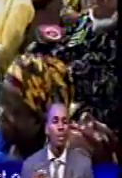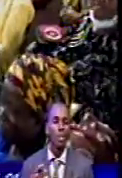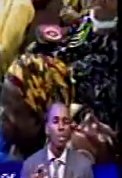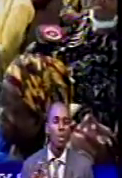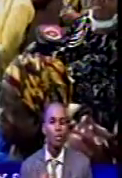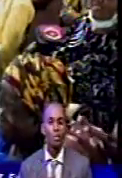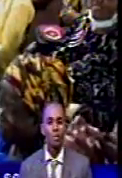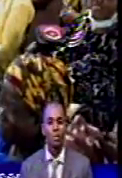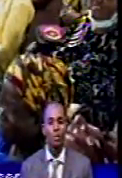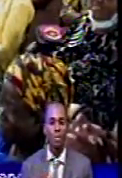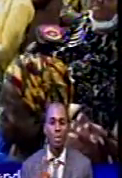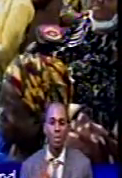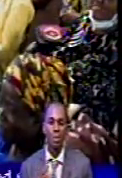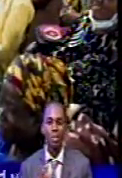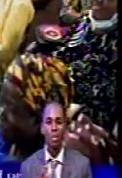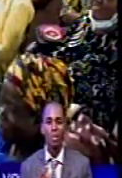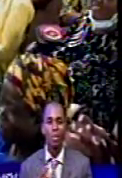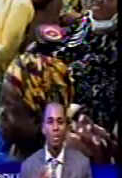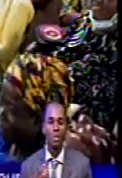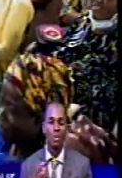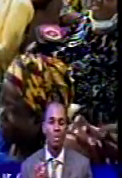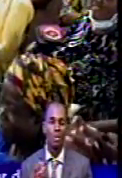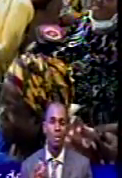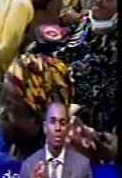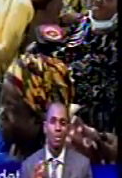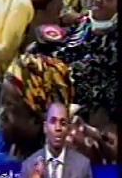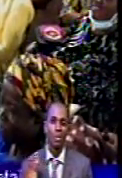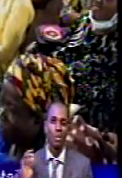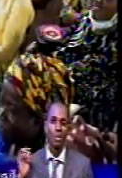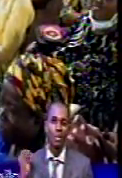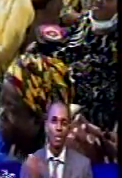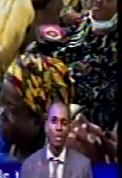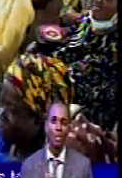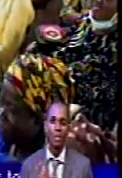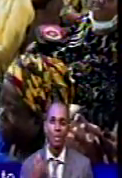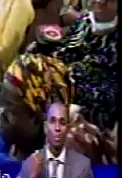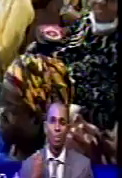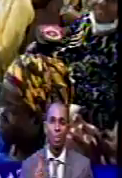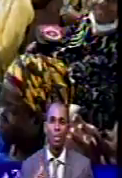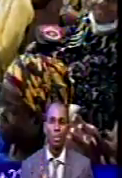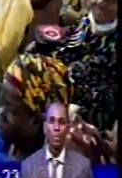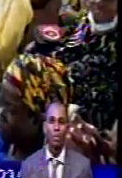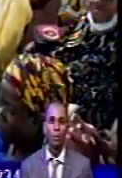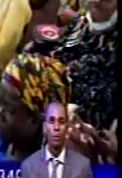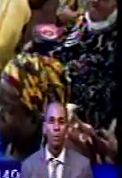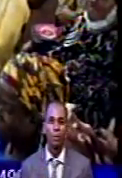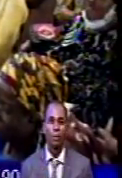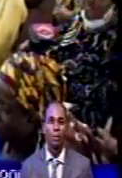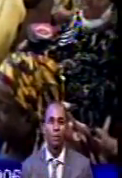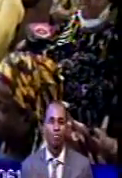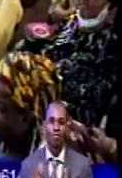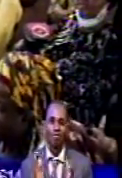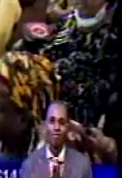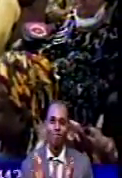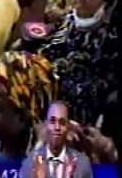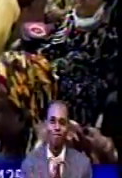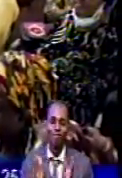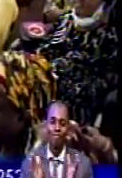We take testimonies from here. There are so many. And if, as you are listening, and you have described your own